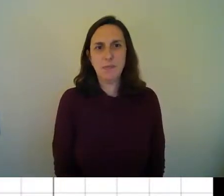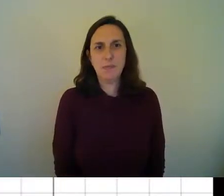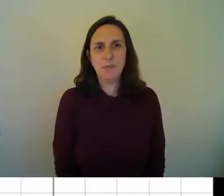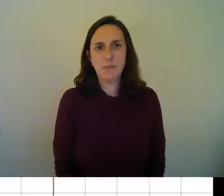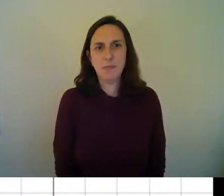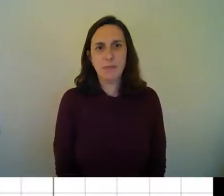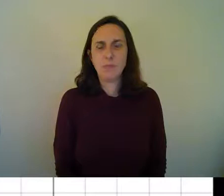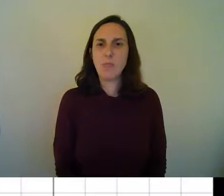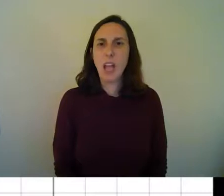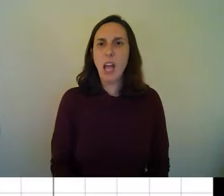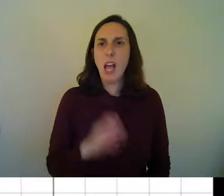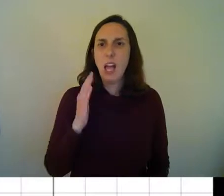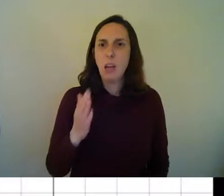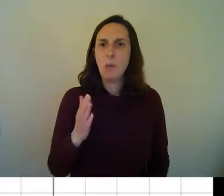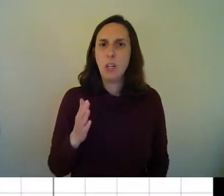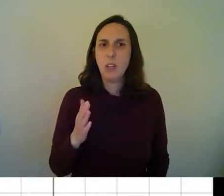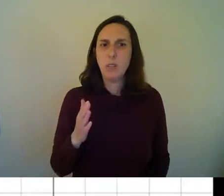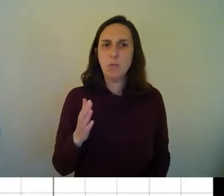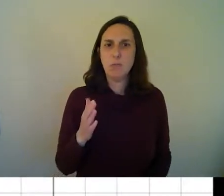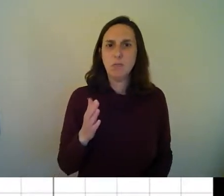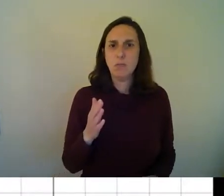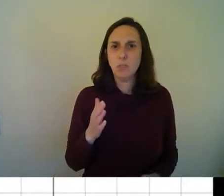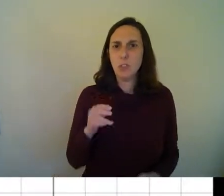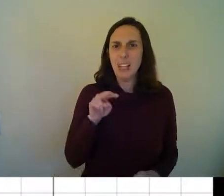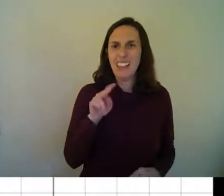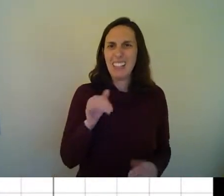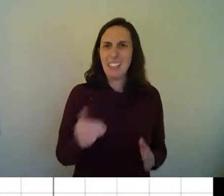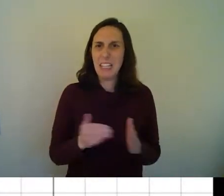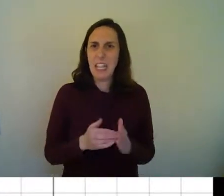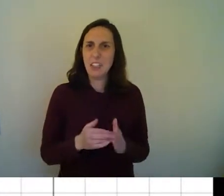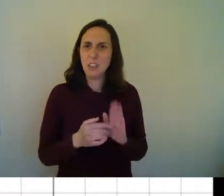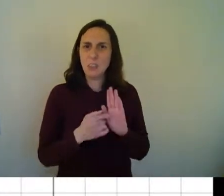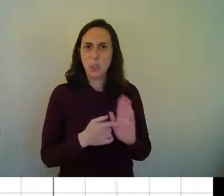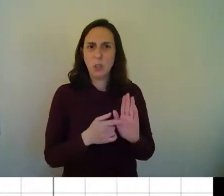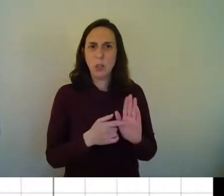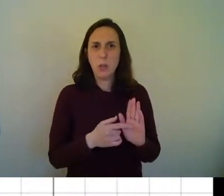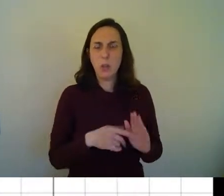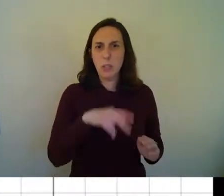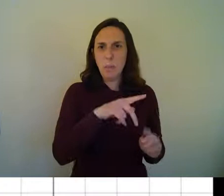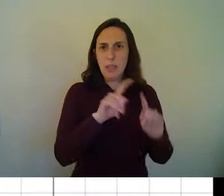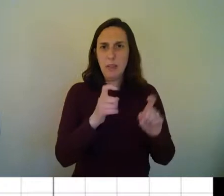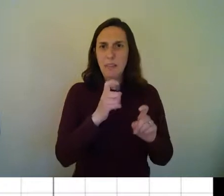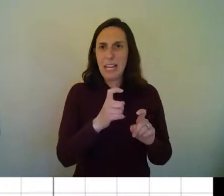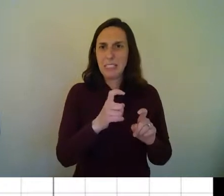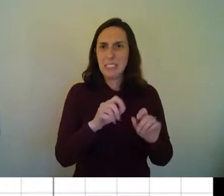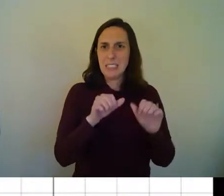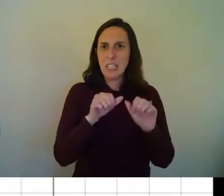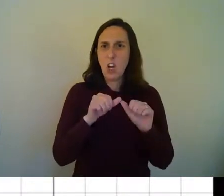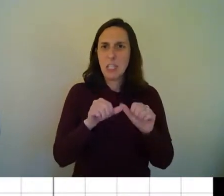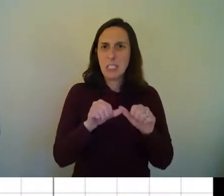I'll look at it, I'll do this again just for illustrative purposes. P of x is a constant polynomial,